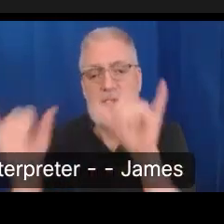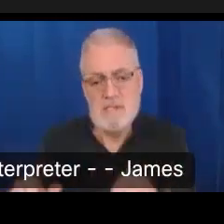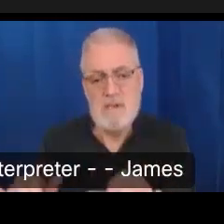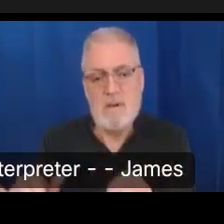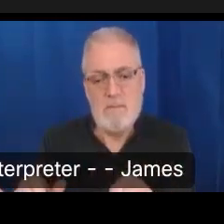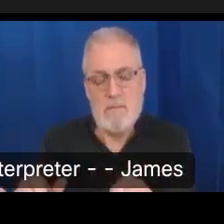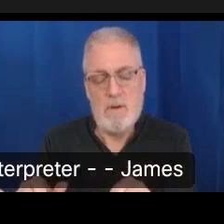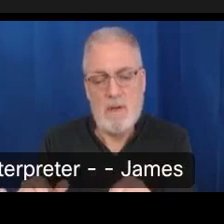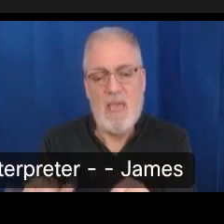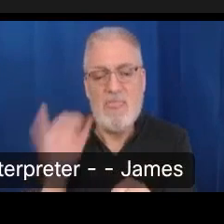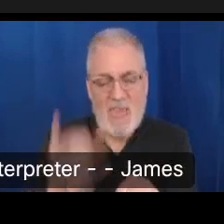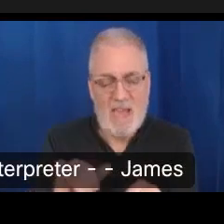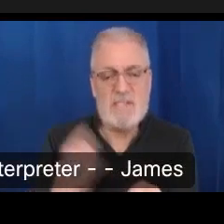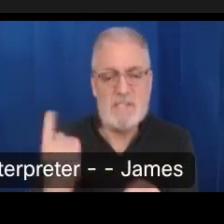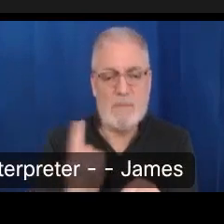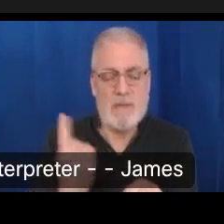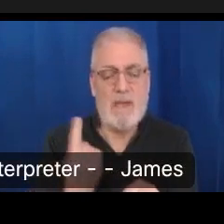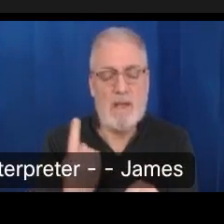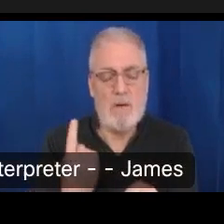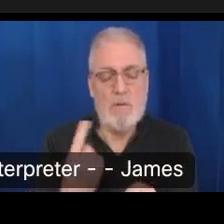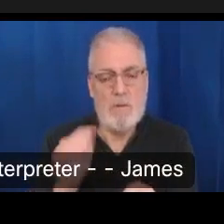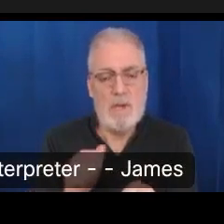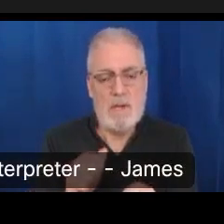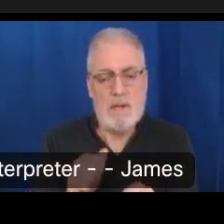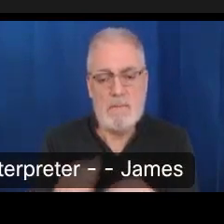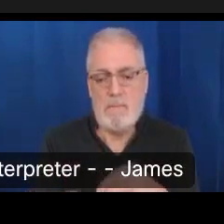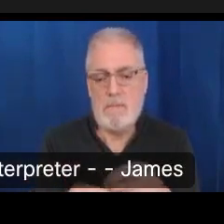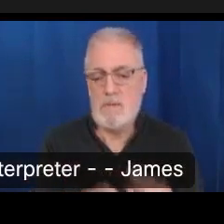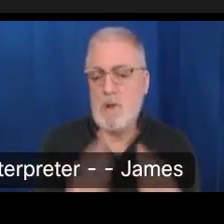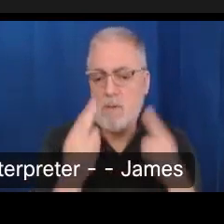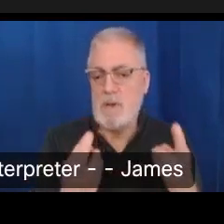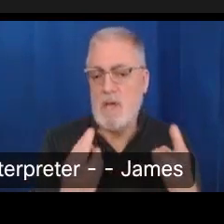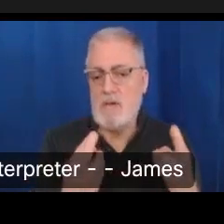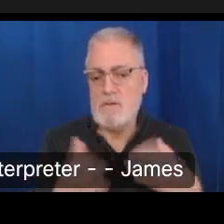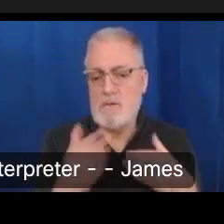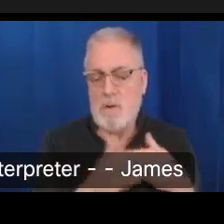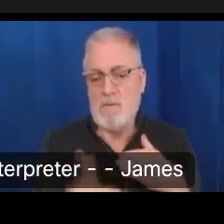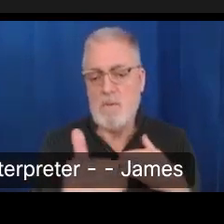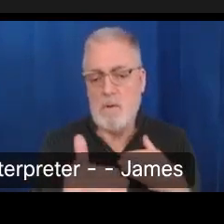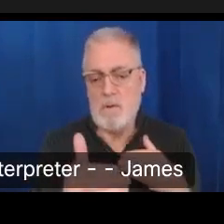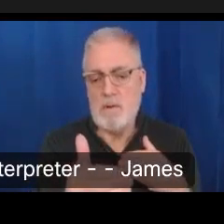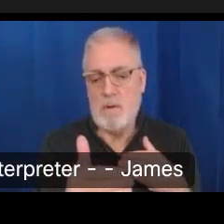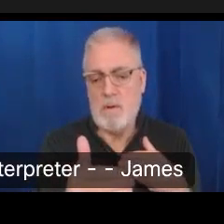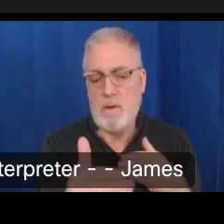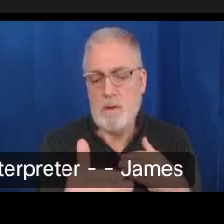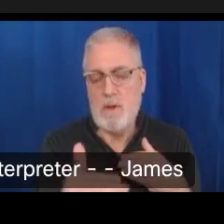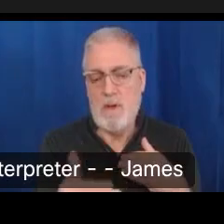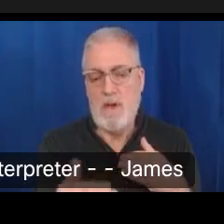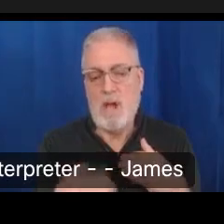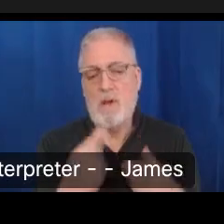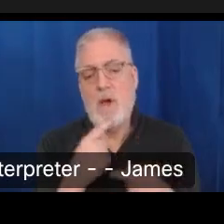as a recommendation going forward. And I would add to the term of more navigation,